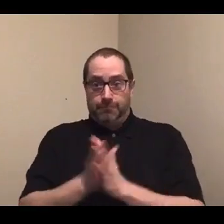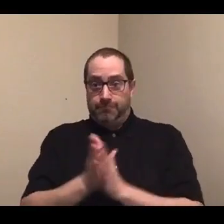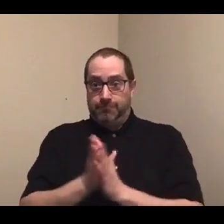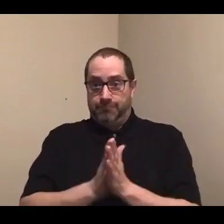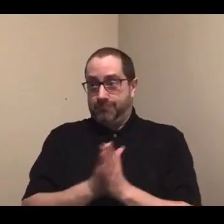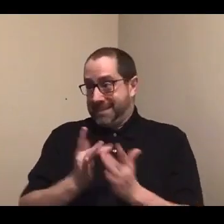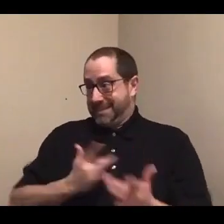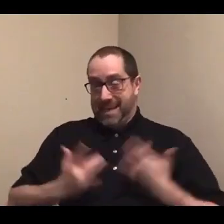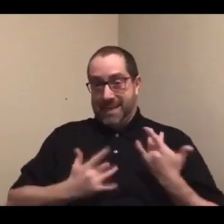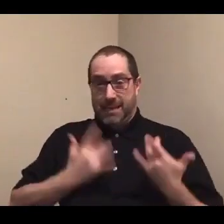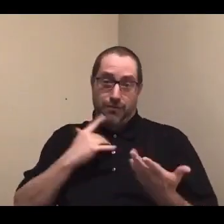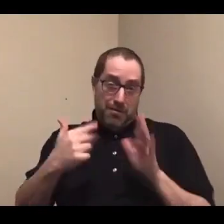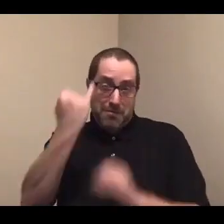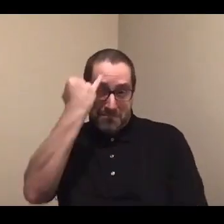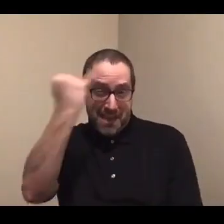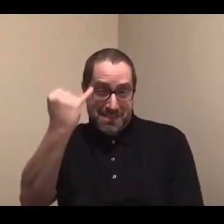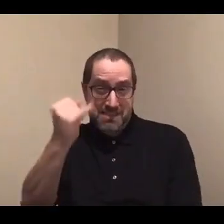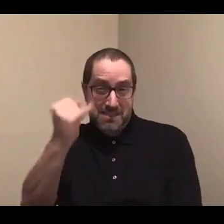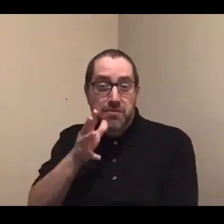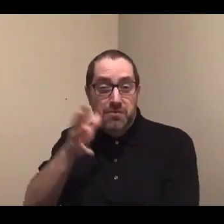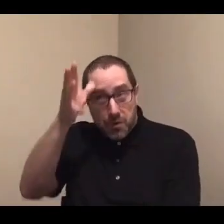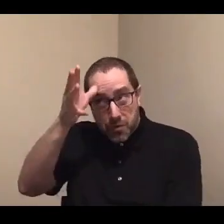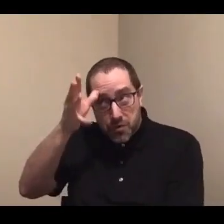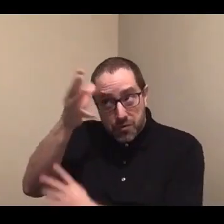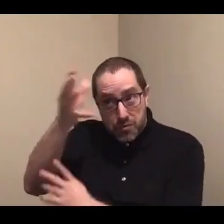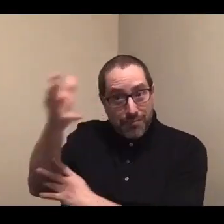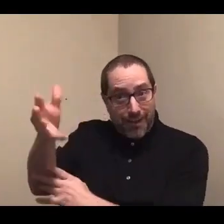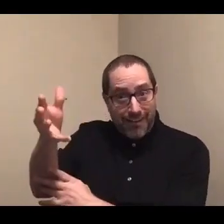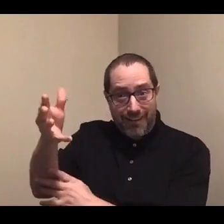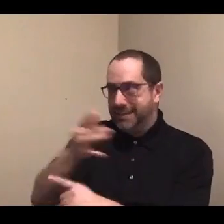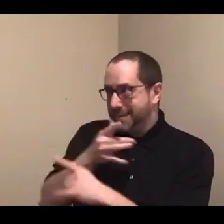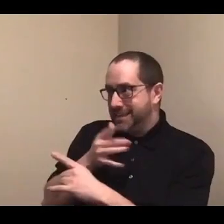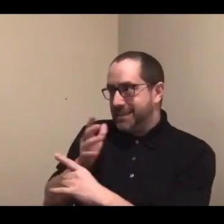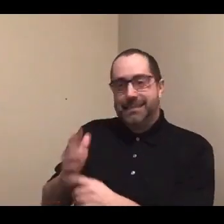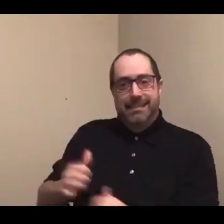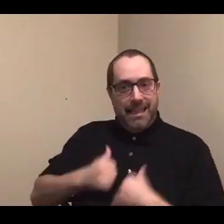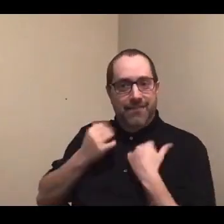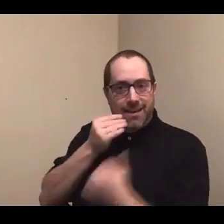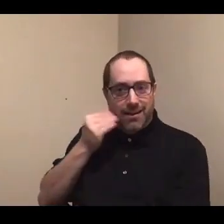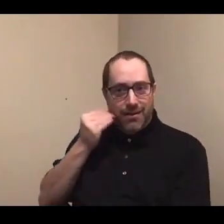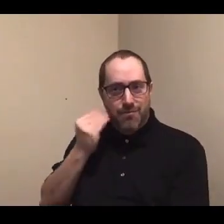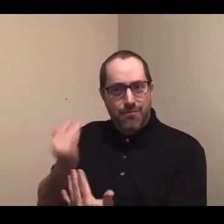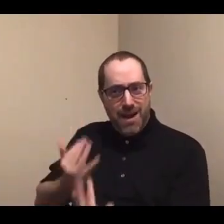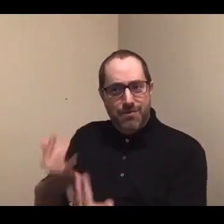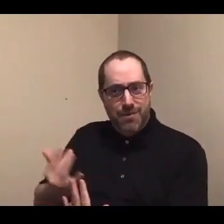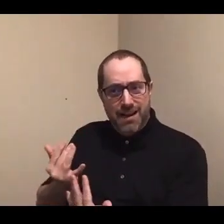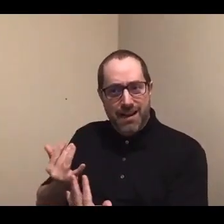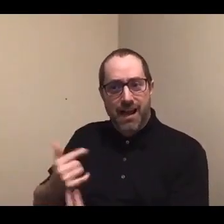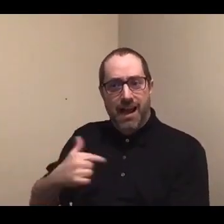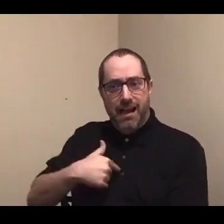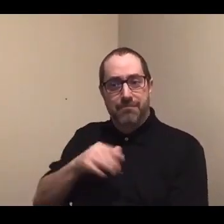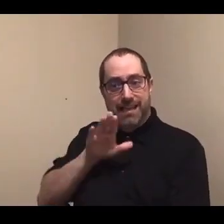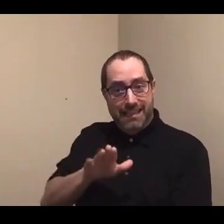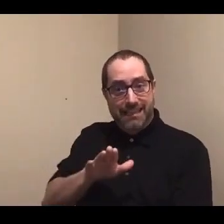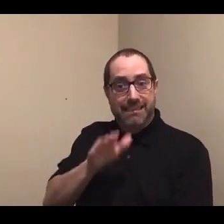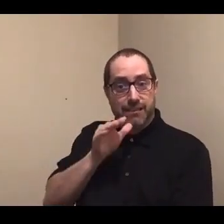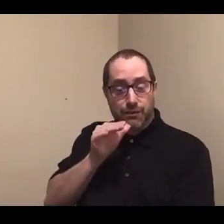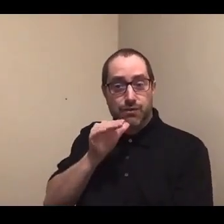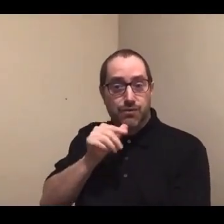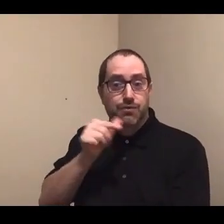George, who is living at home, to get his vaccine appointment booked. I'm his granddaughter, Michelle, and I'm going to get Grandpa booked